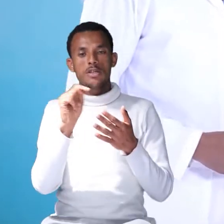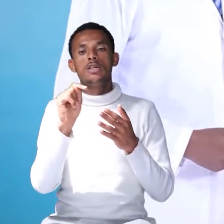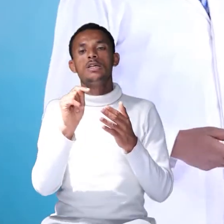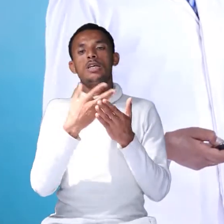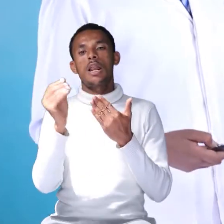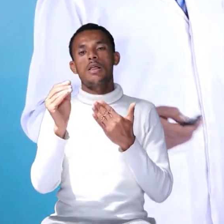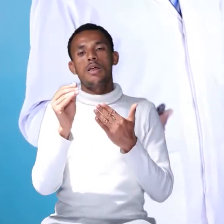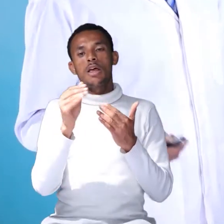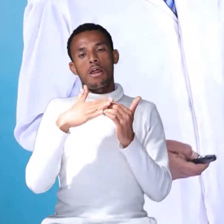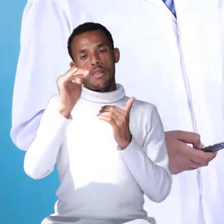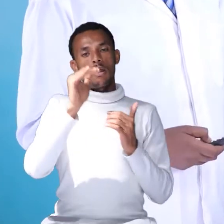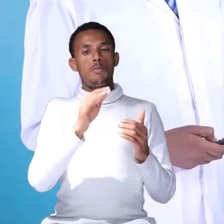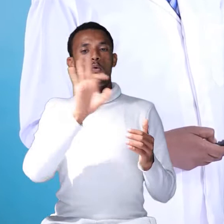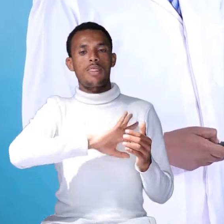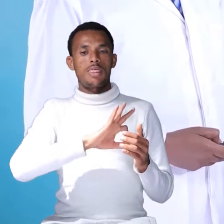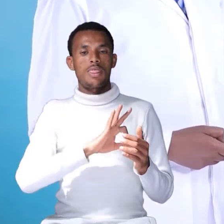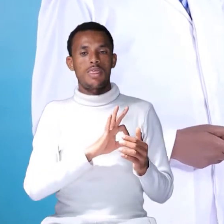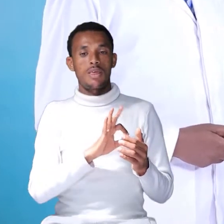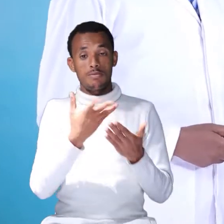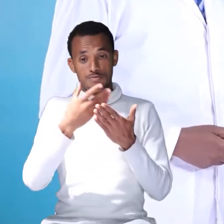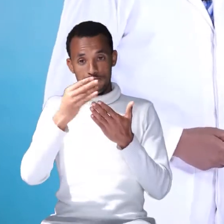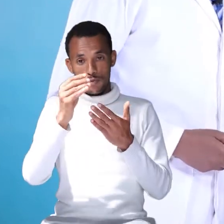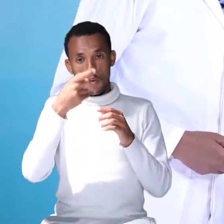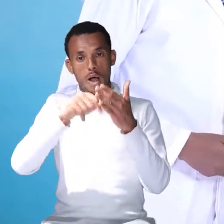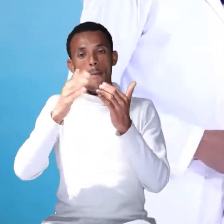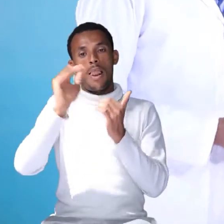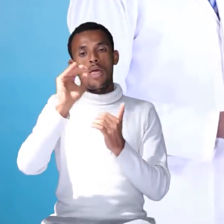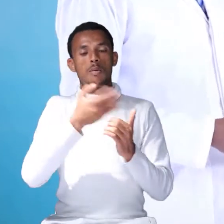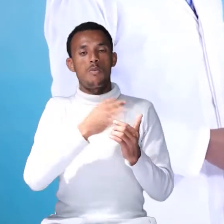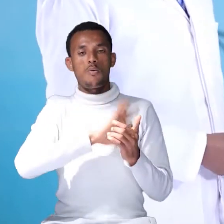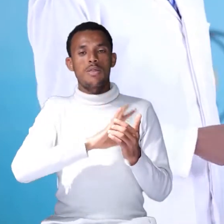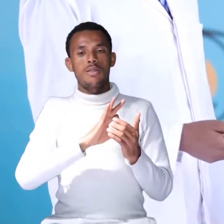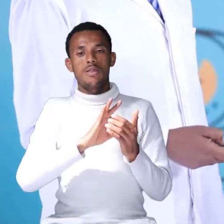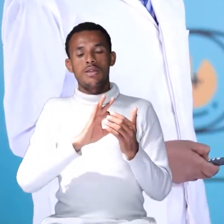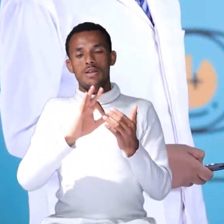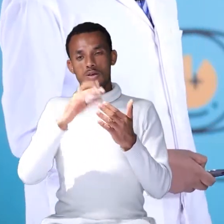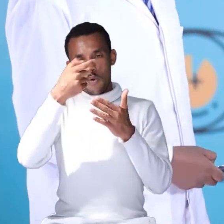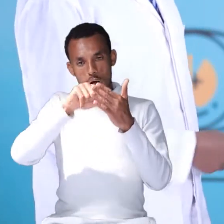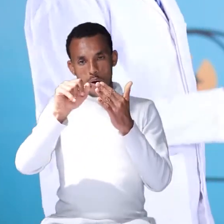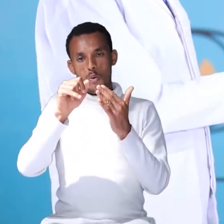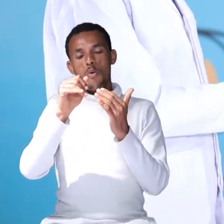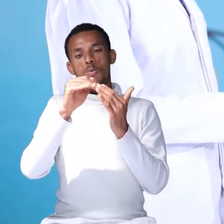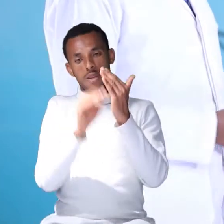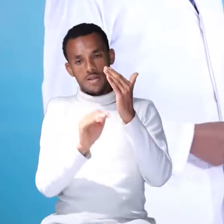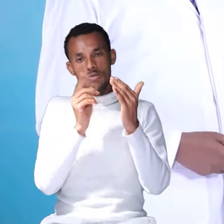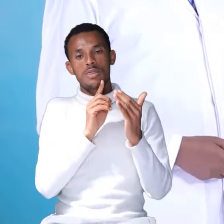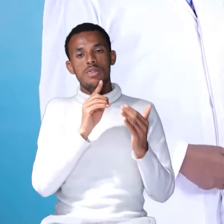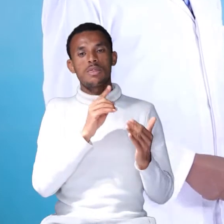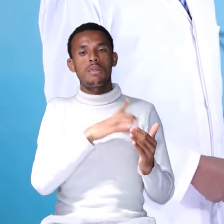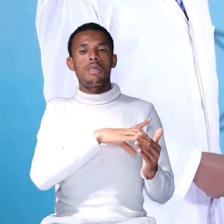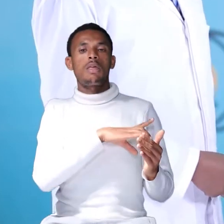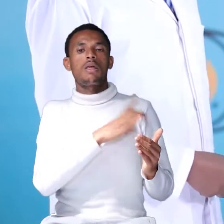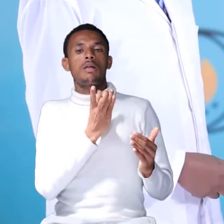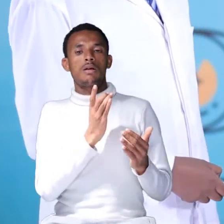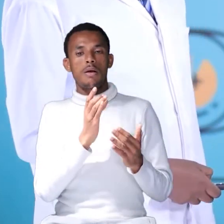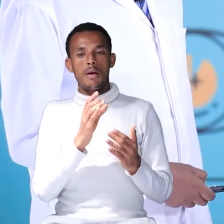than the cost price, it will be profit. If the selling price is less than the cost price, it will be loss. So markup, it is the